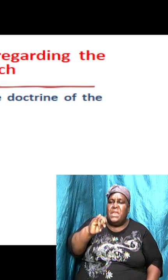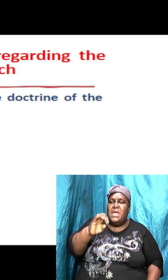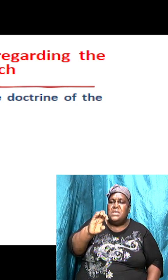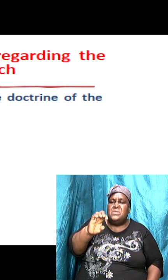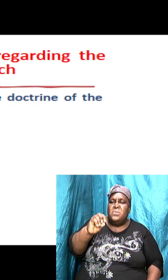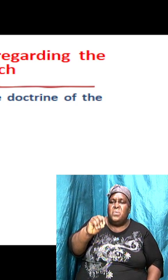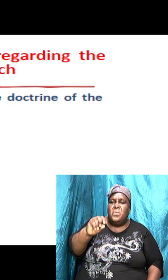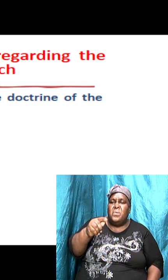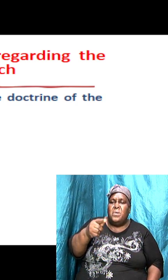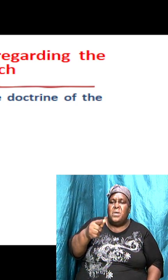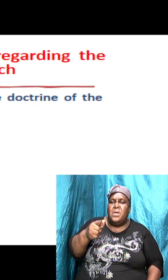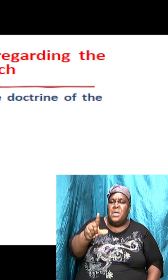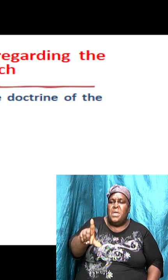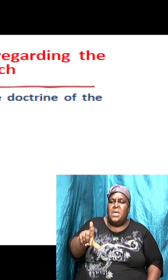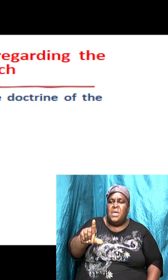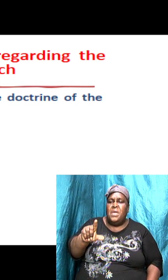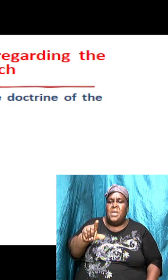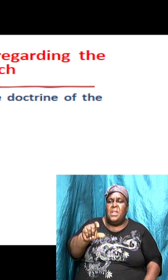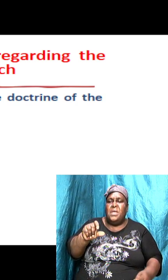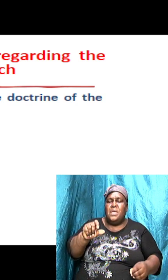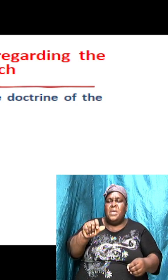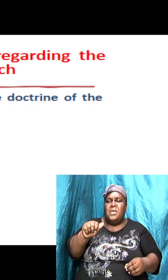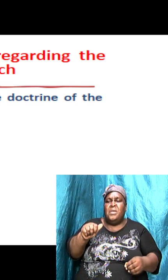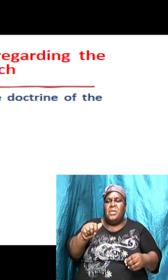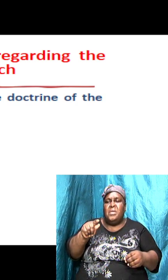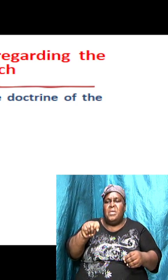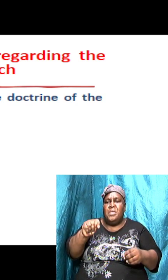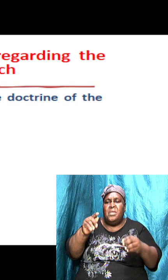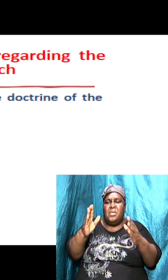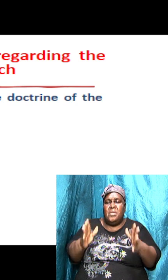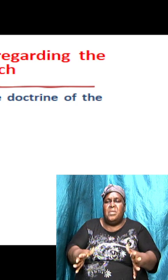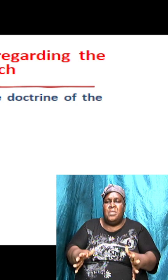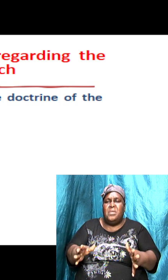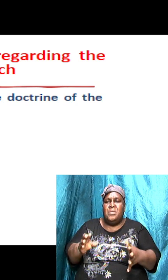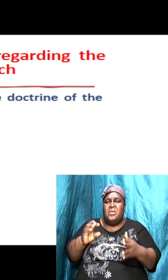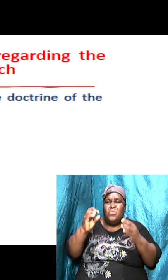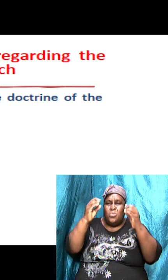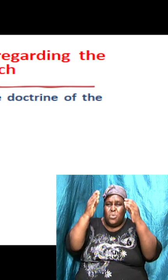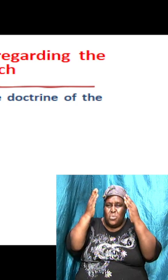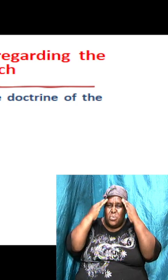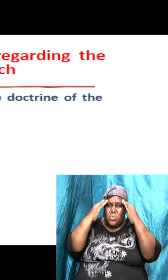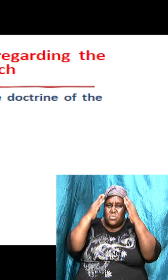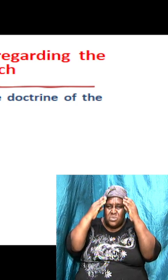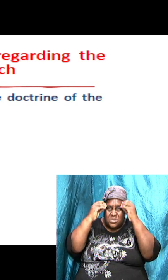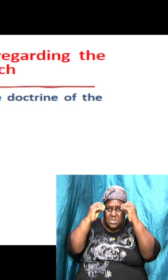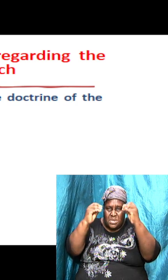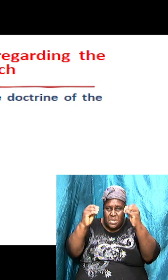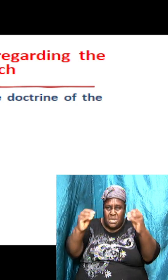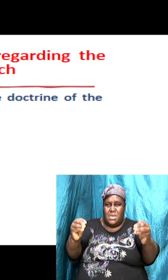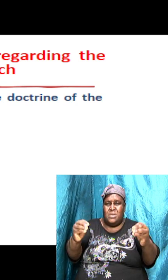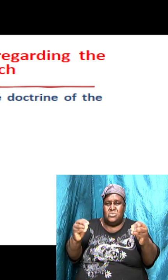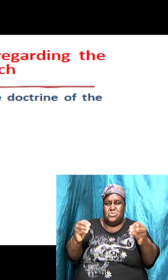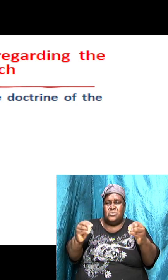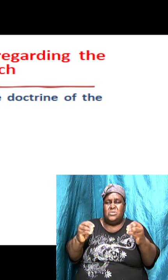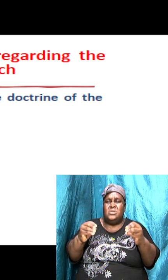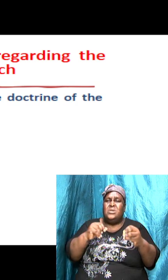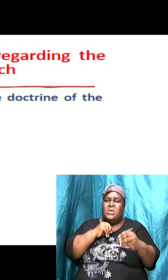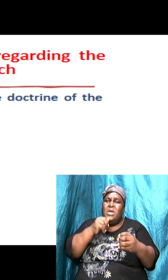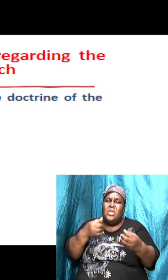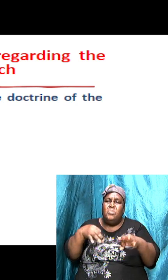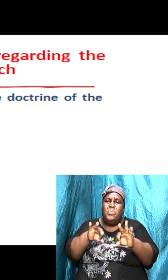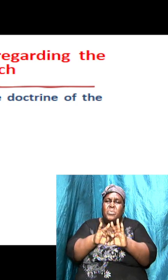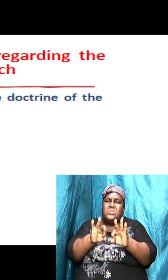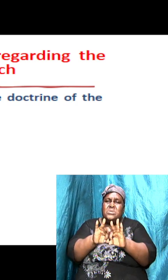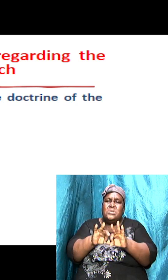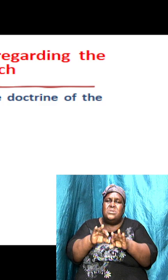a similar thing, where the Nicolaitans were known to teach that what is important is not the body,